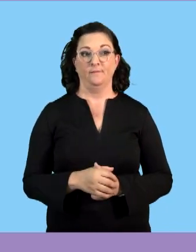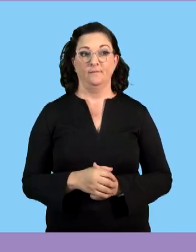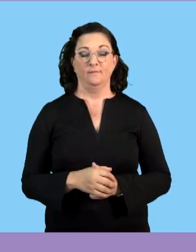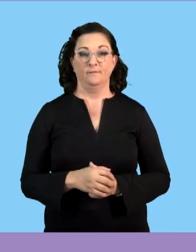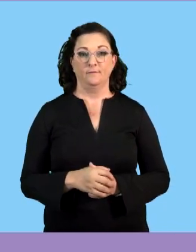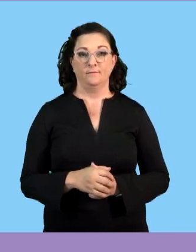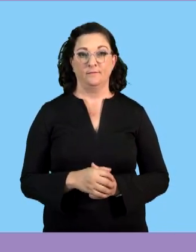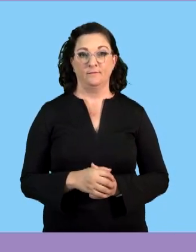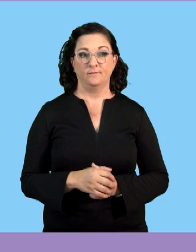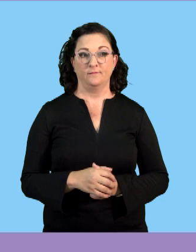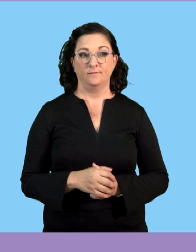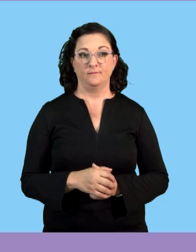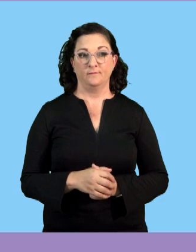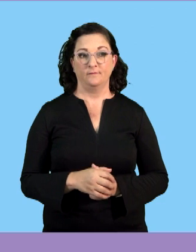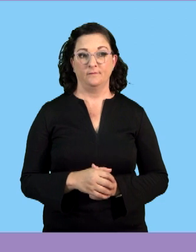0,03.